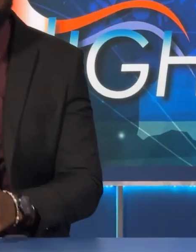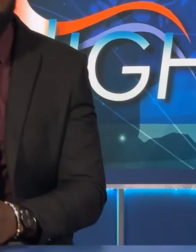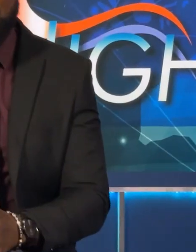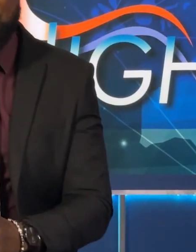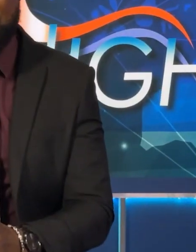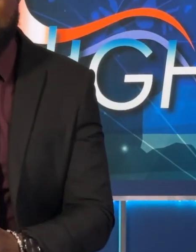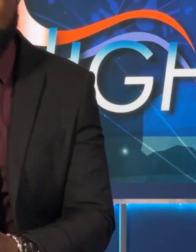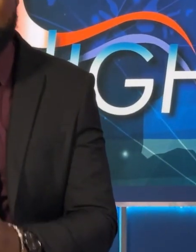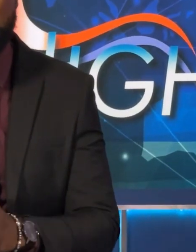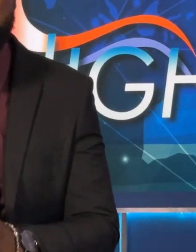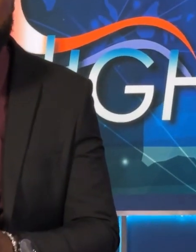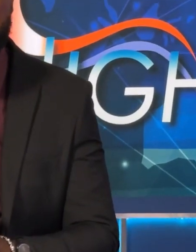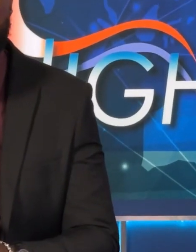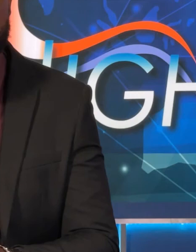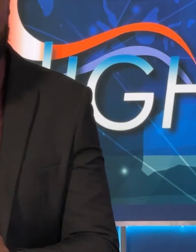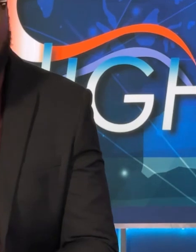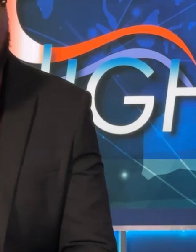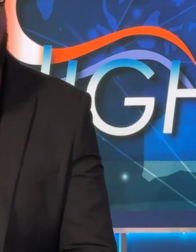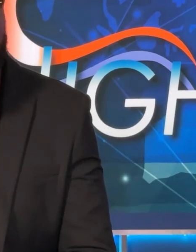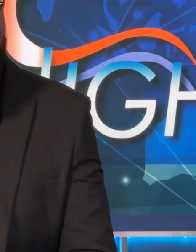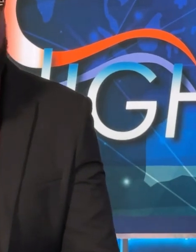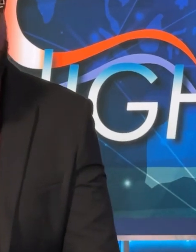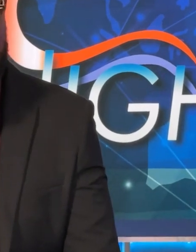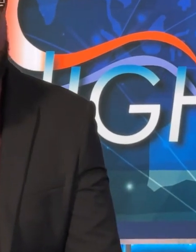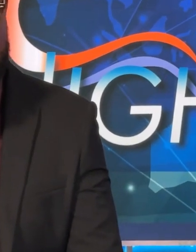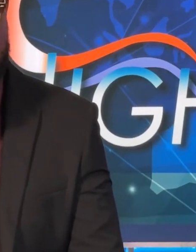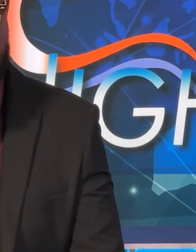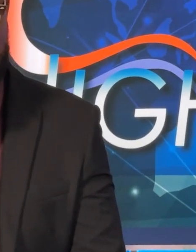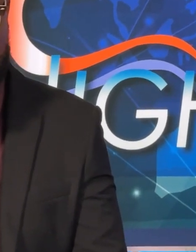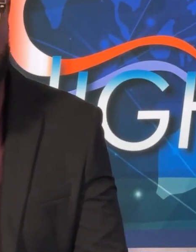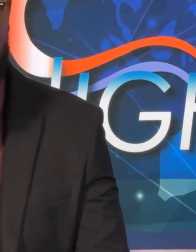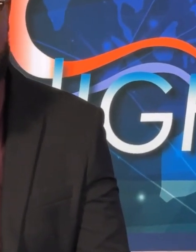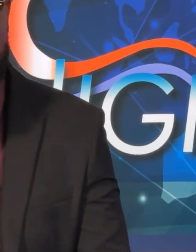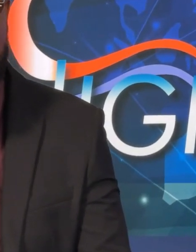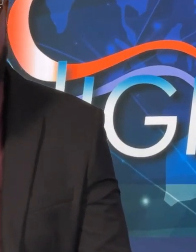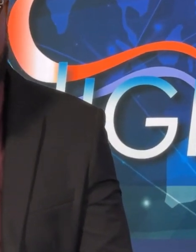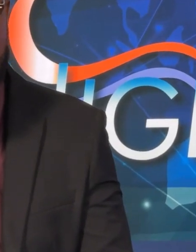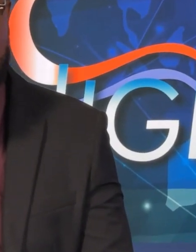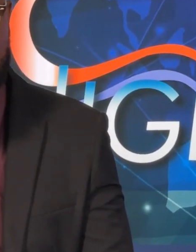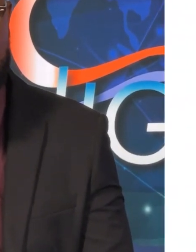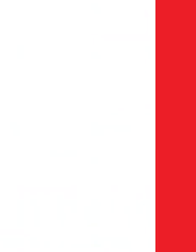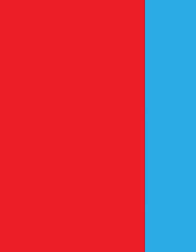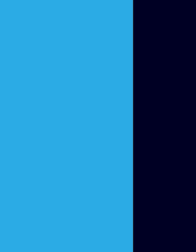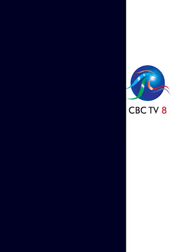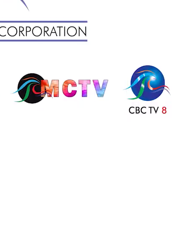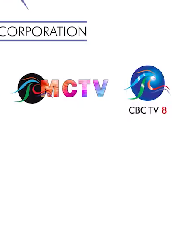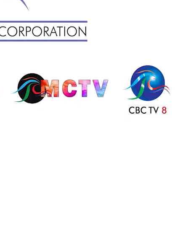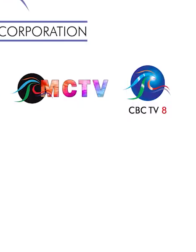Thanks for visiting us. To get more stories like this one, like and subscribe to our YouTube channel.